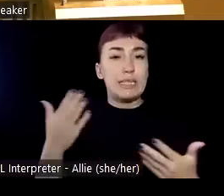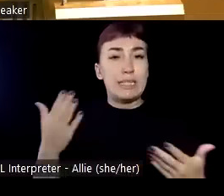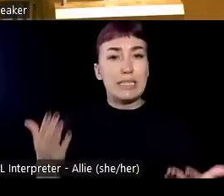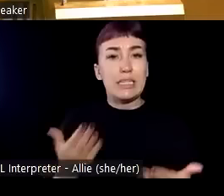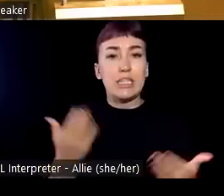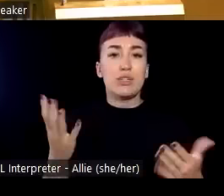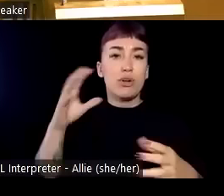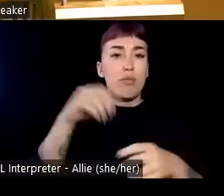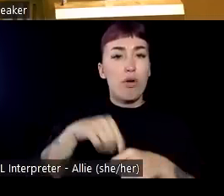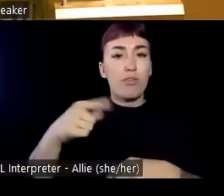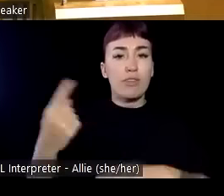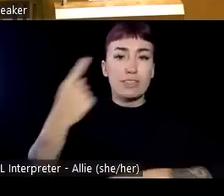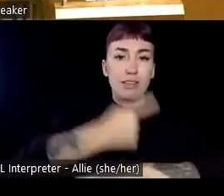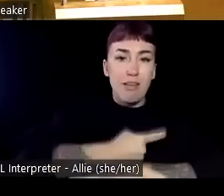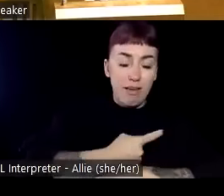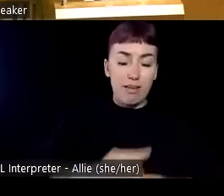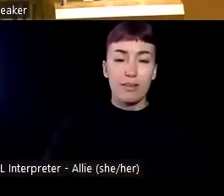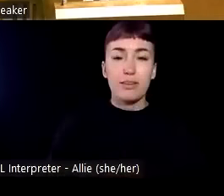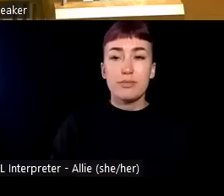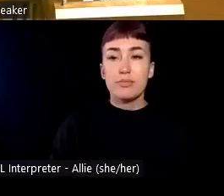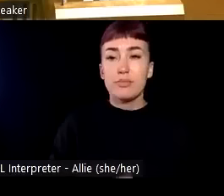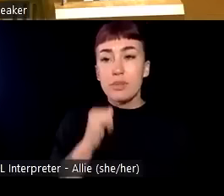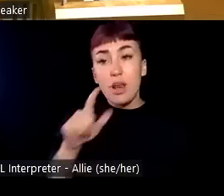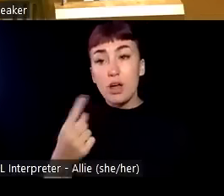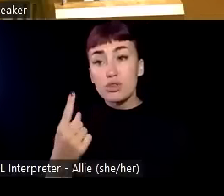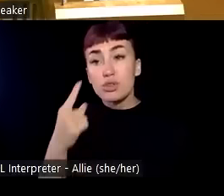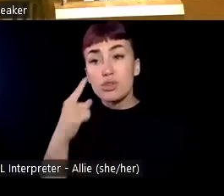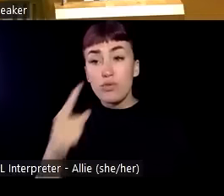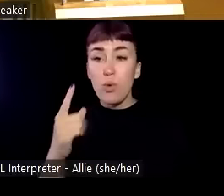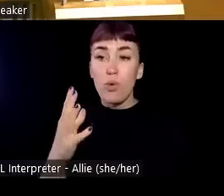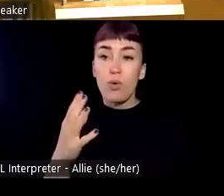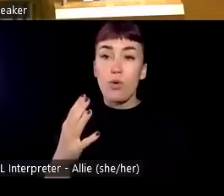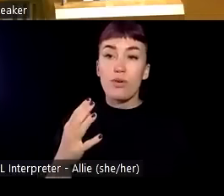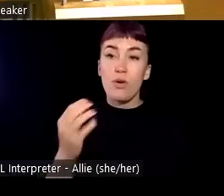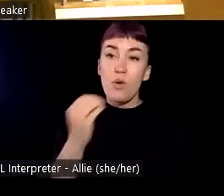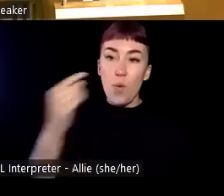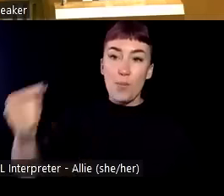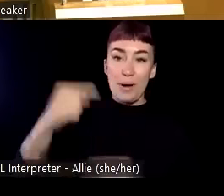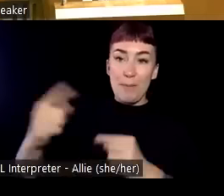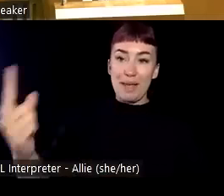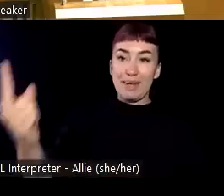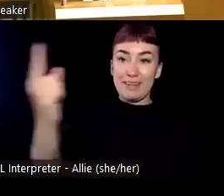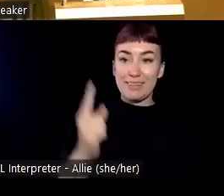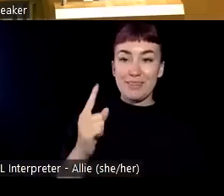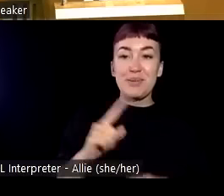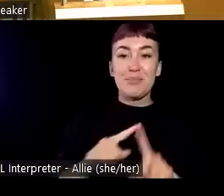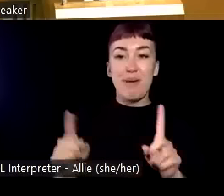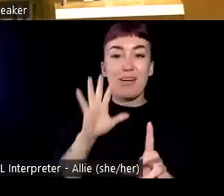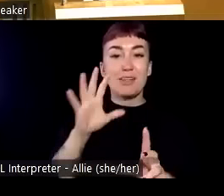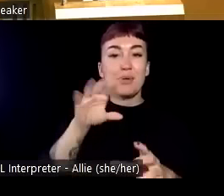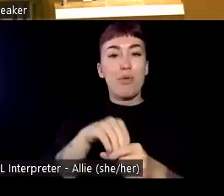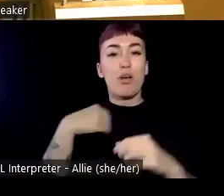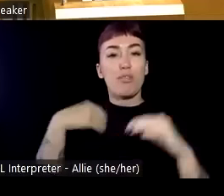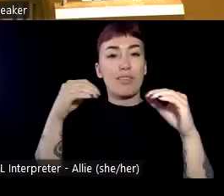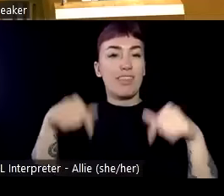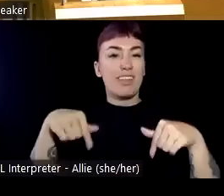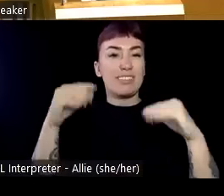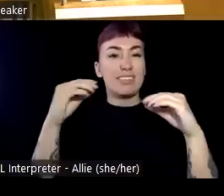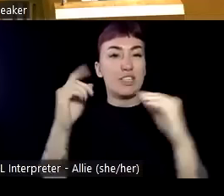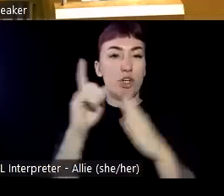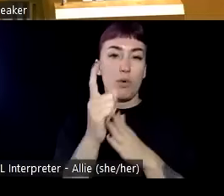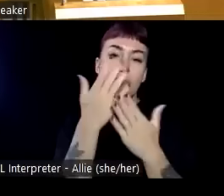part of this day, not just for the homecoming sake, but also to be part of the teaching moment. So